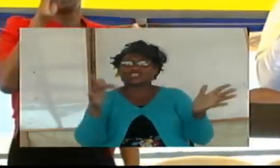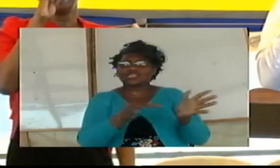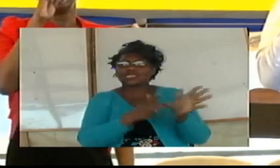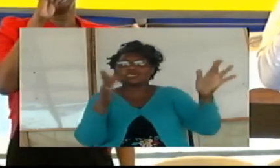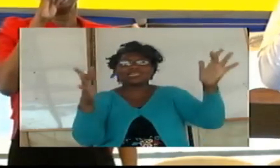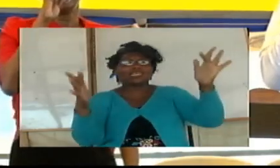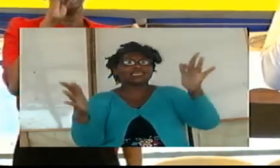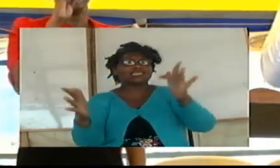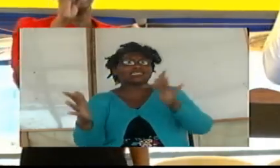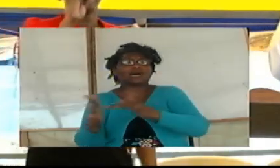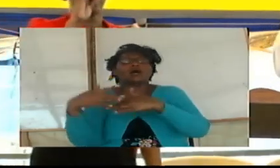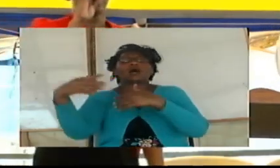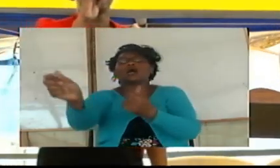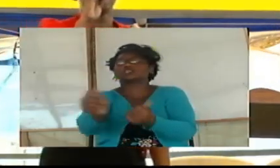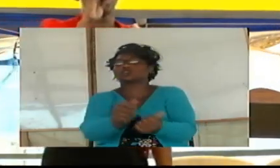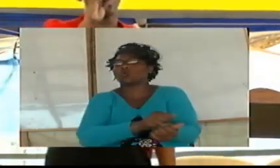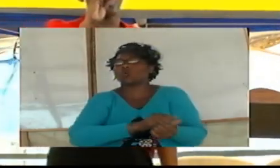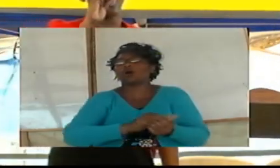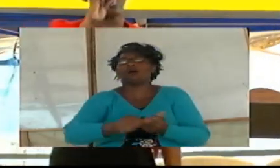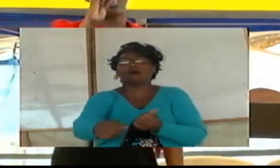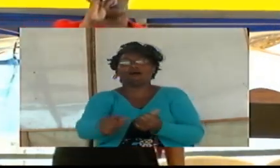When Jesus